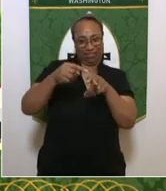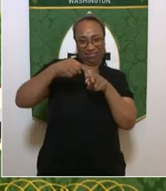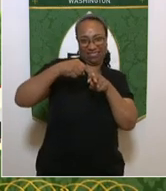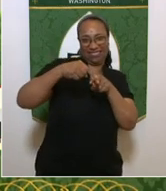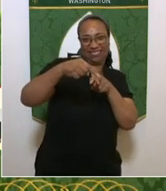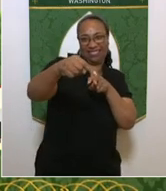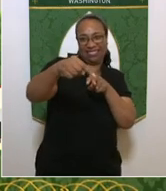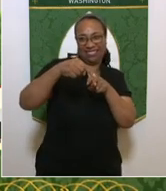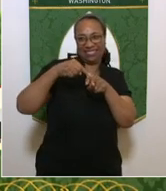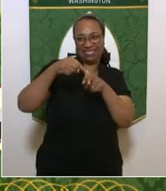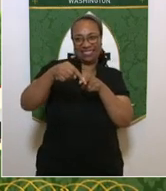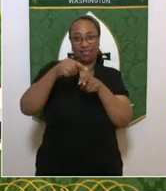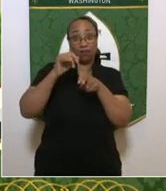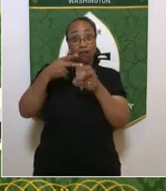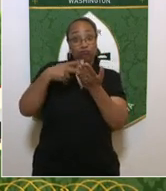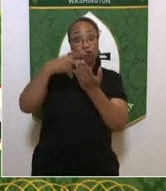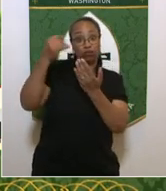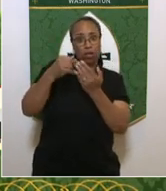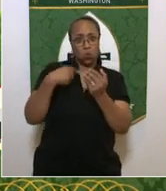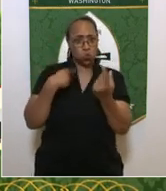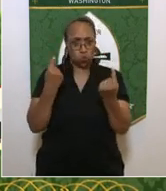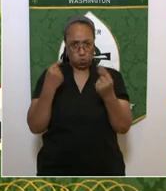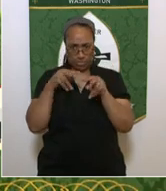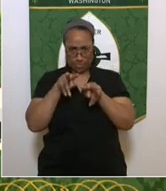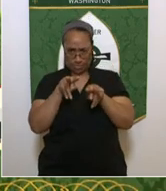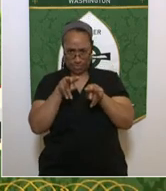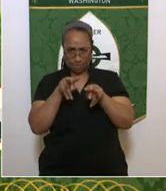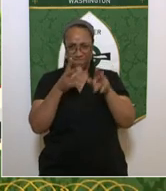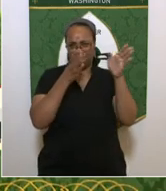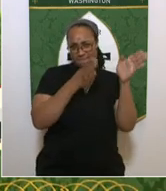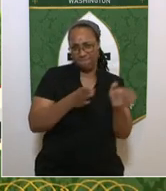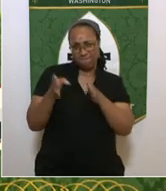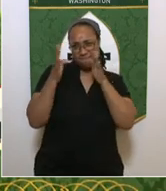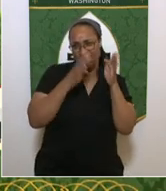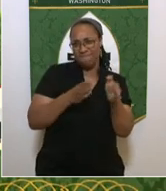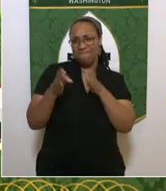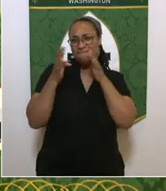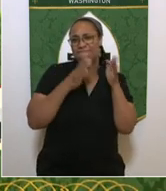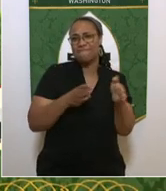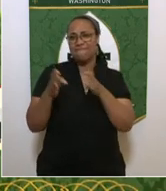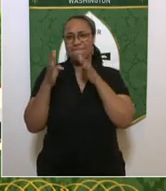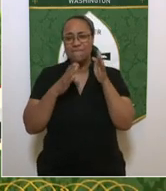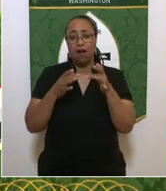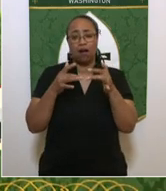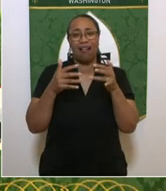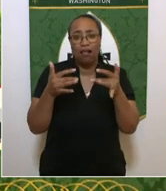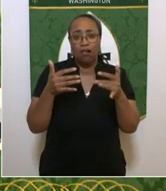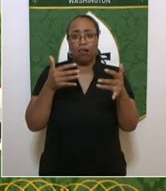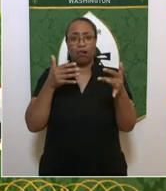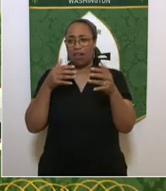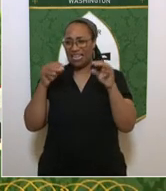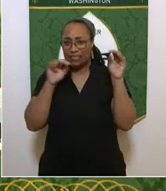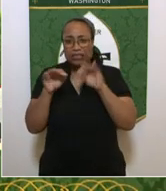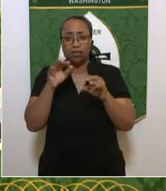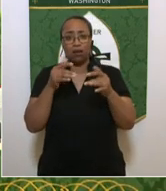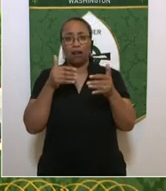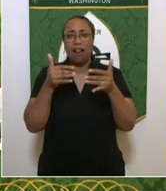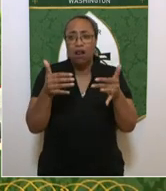years. And this has been a theme of mine. How do we unstick things to make good things happen? And